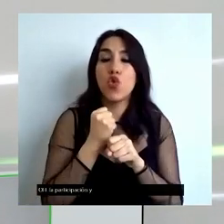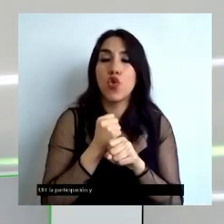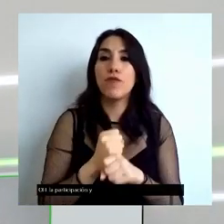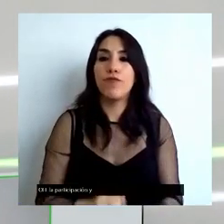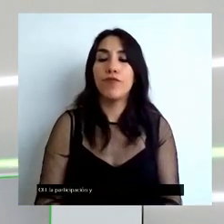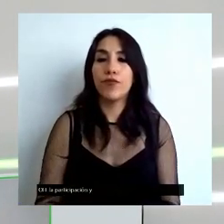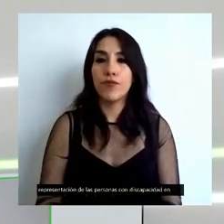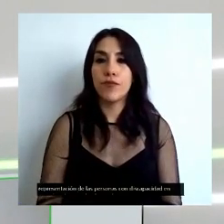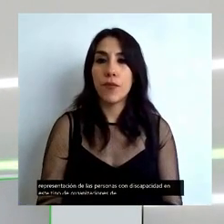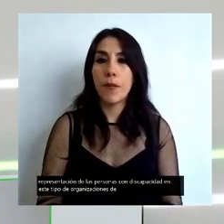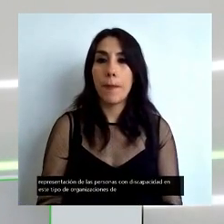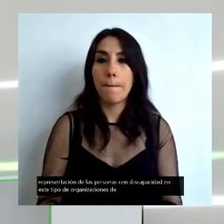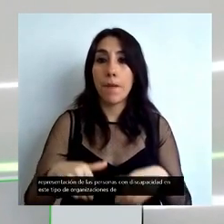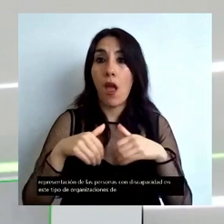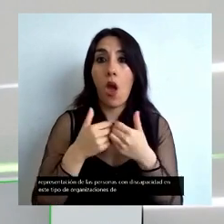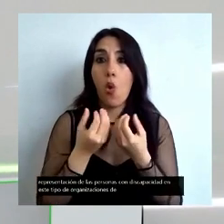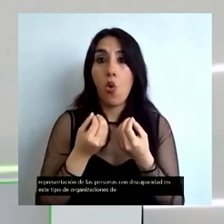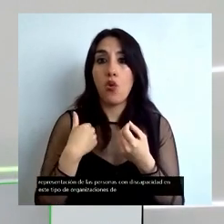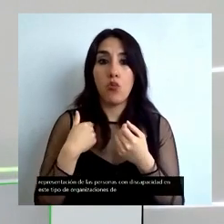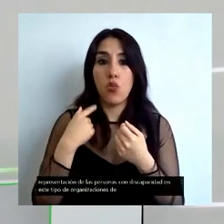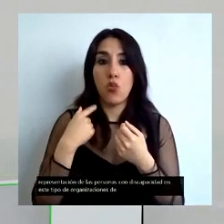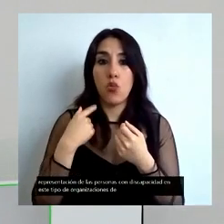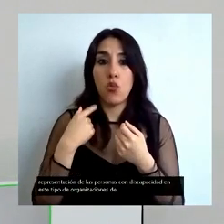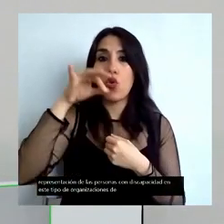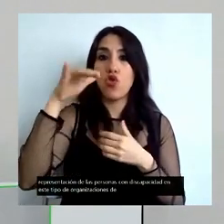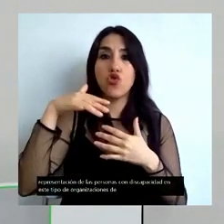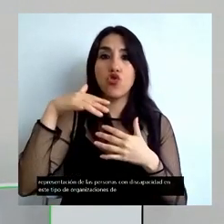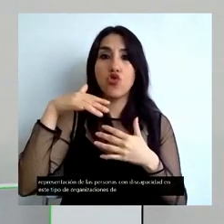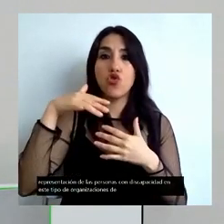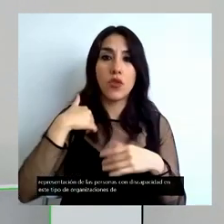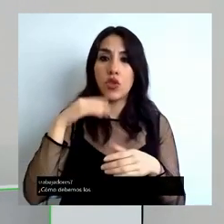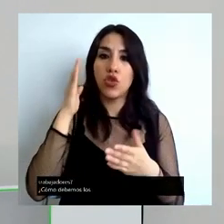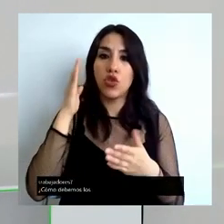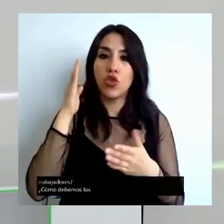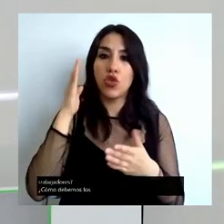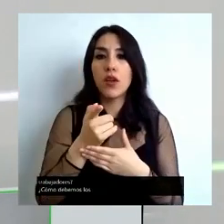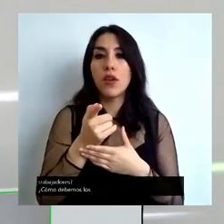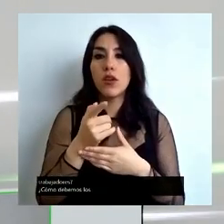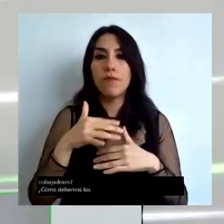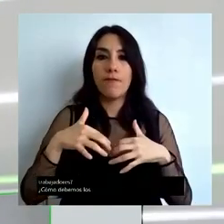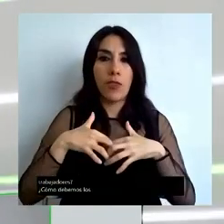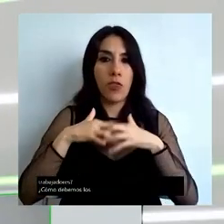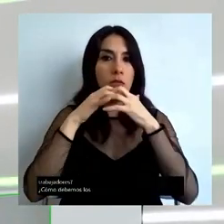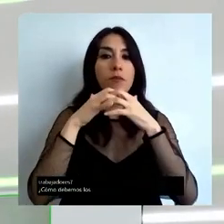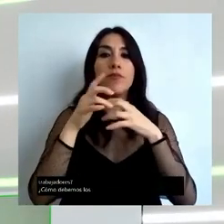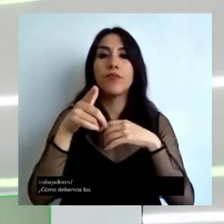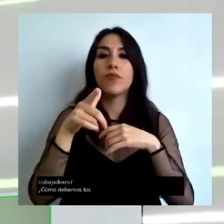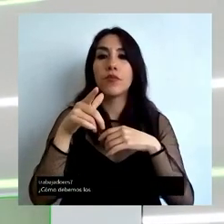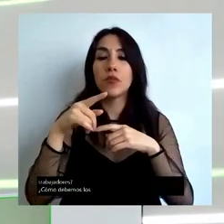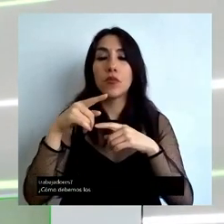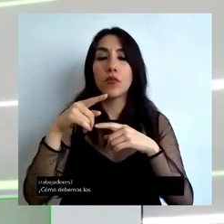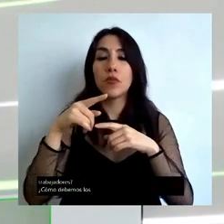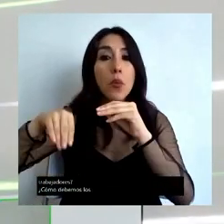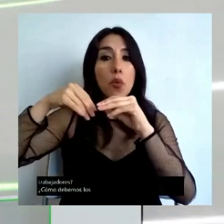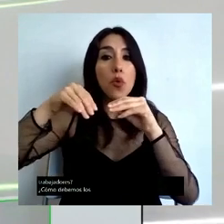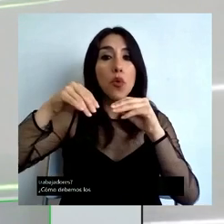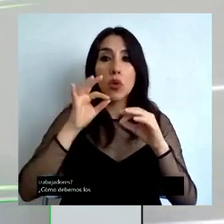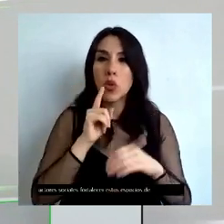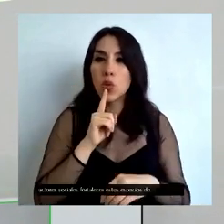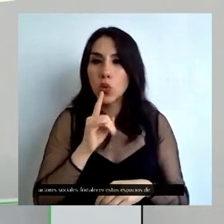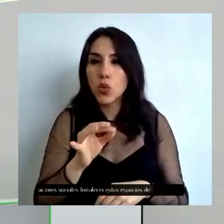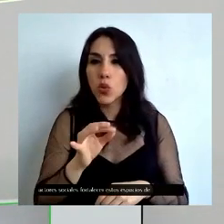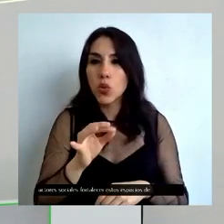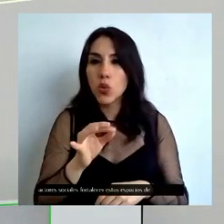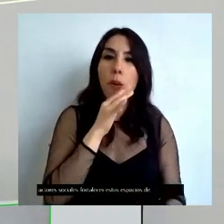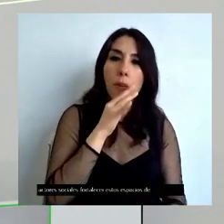How should social actors strengthen these spaces for participation and ensure that the voices of people